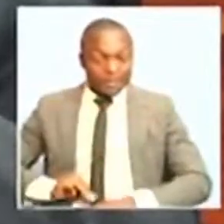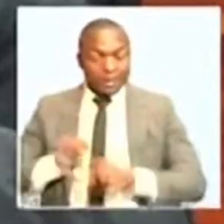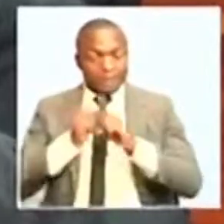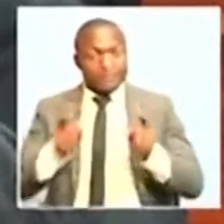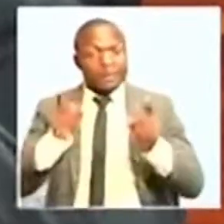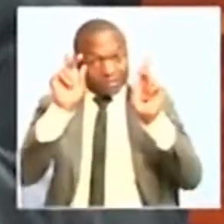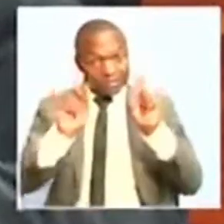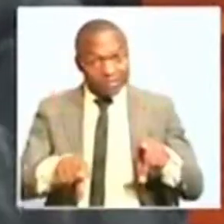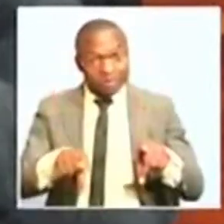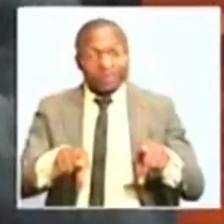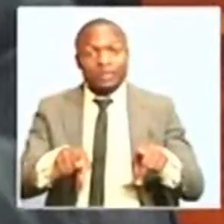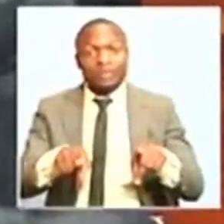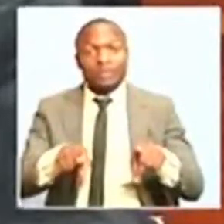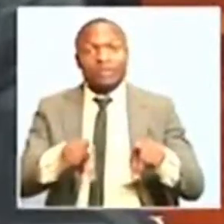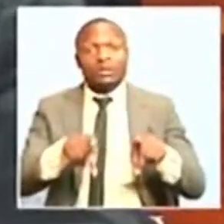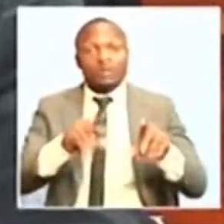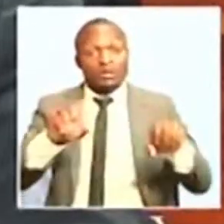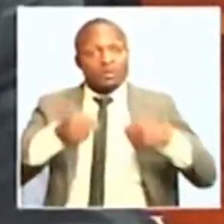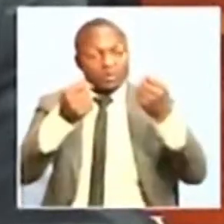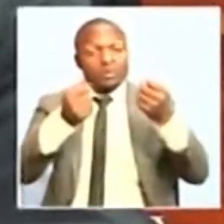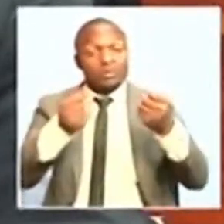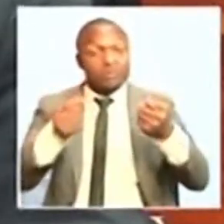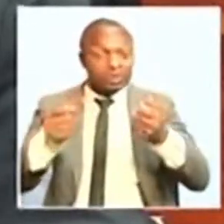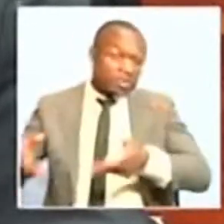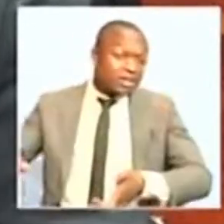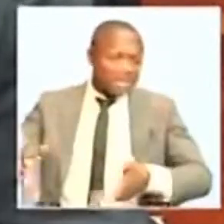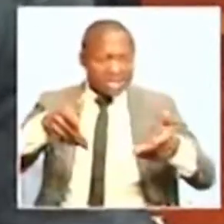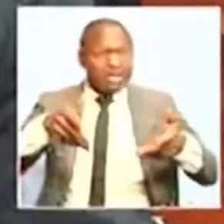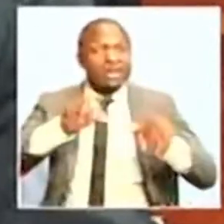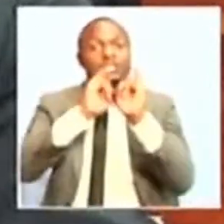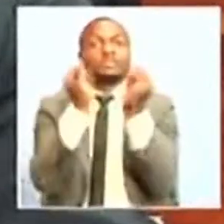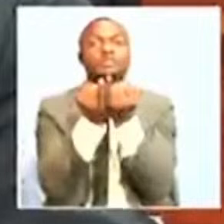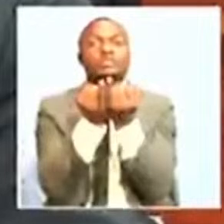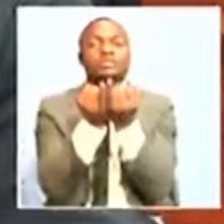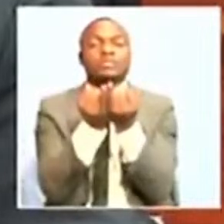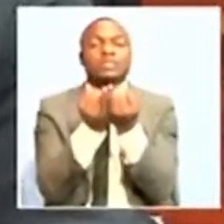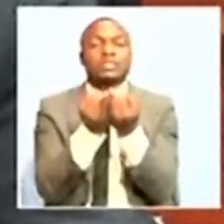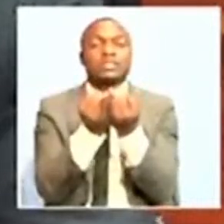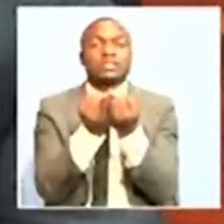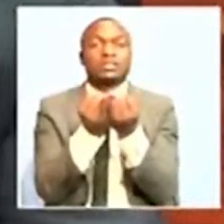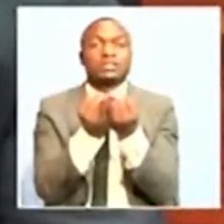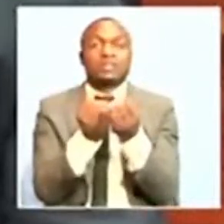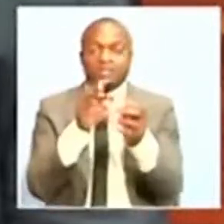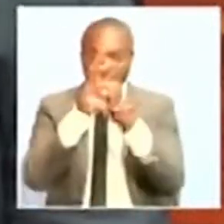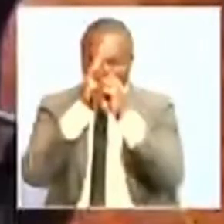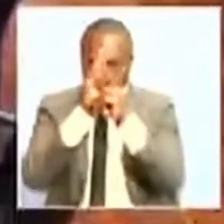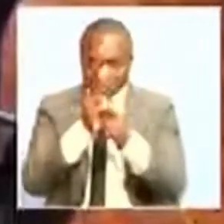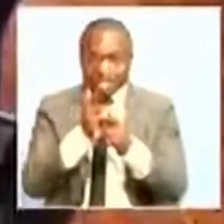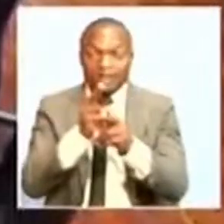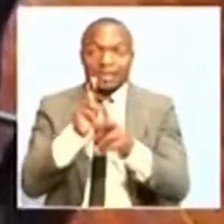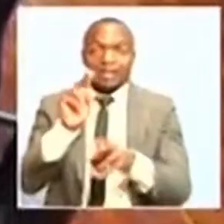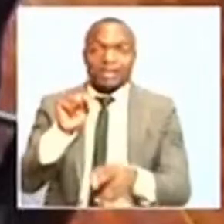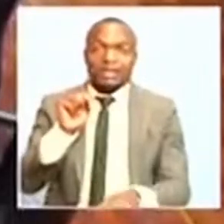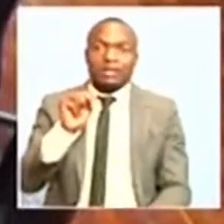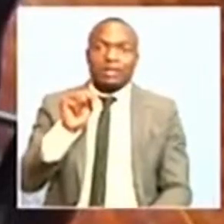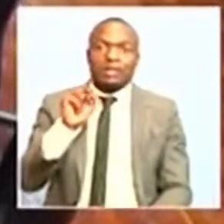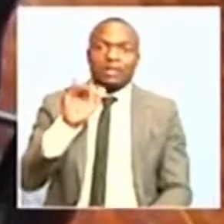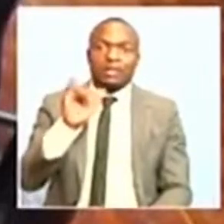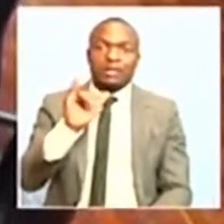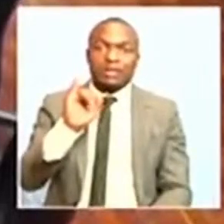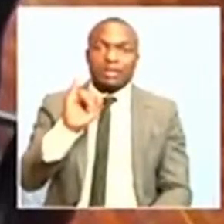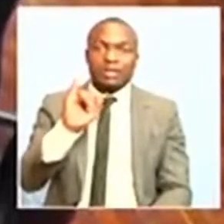person who is suing should sue the organization itself. Just the way you have put it. That's where I feel. Thank you so much,